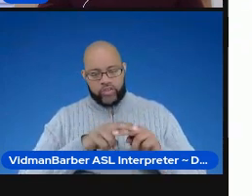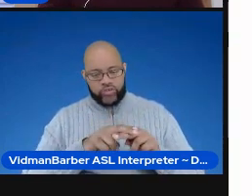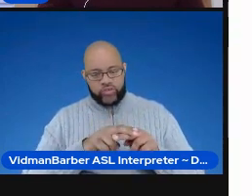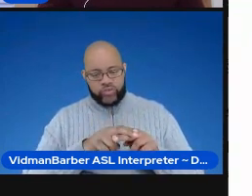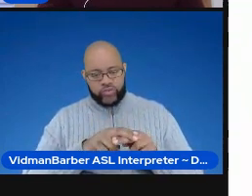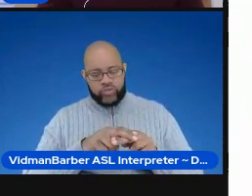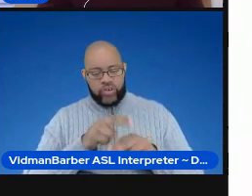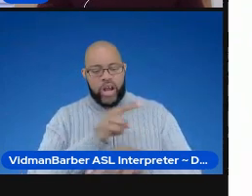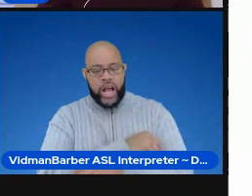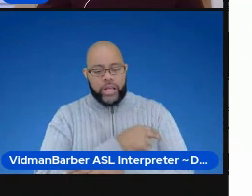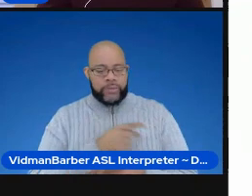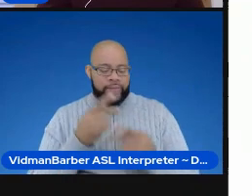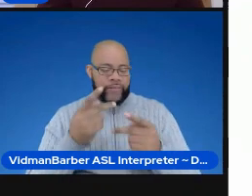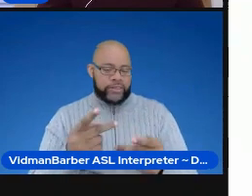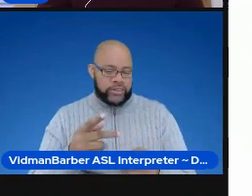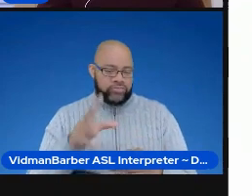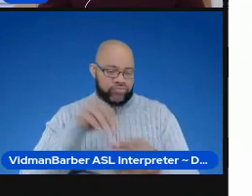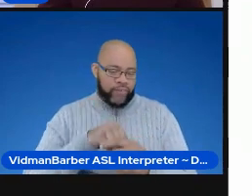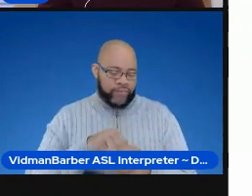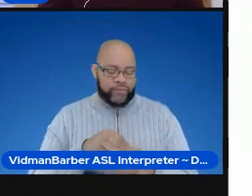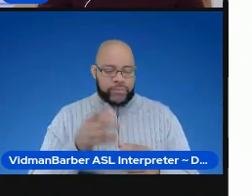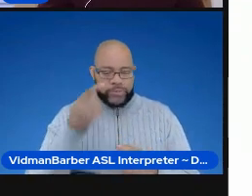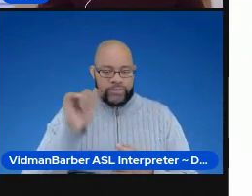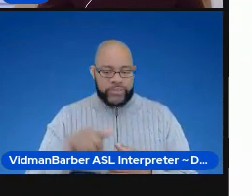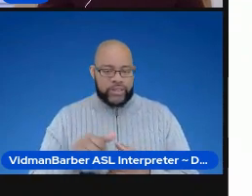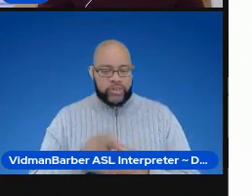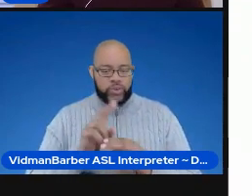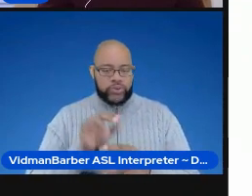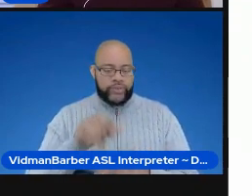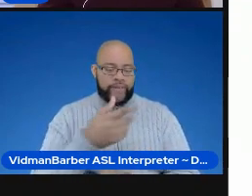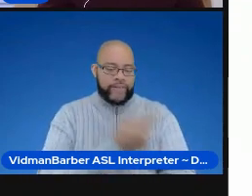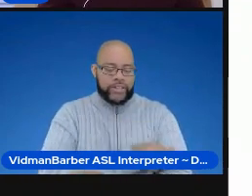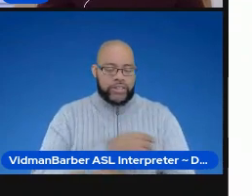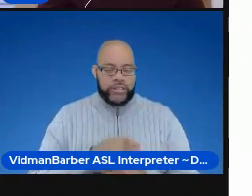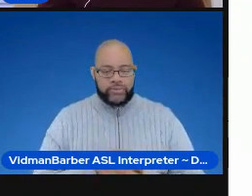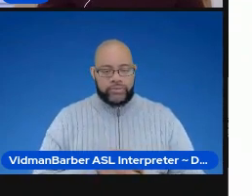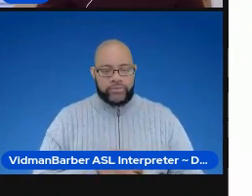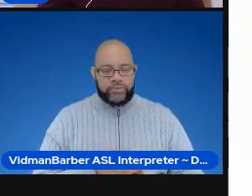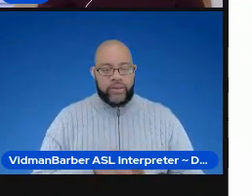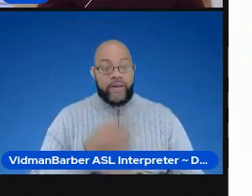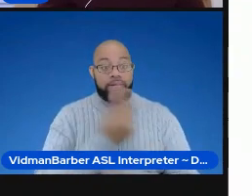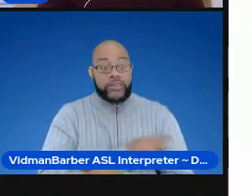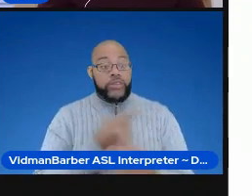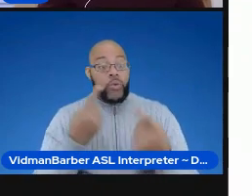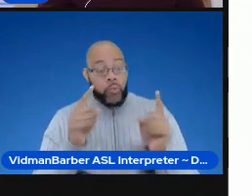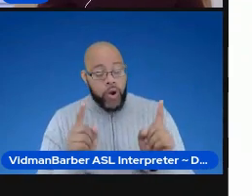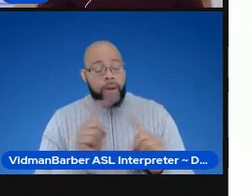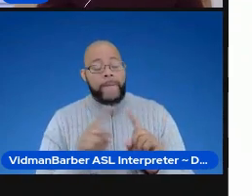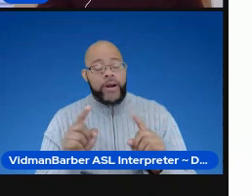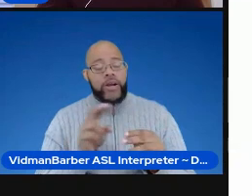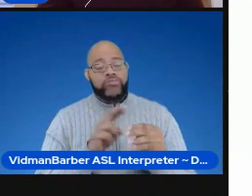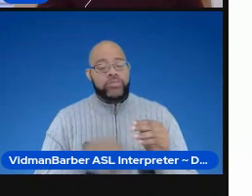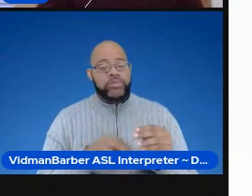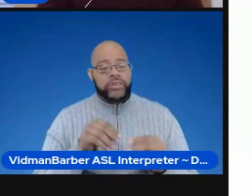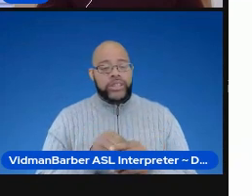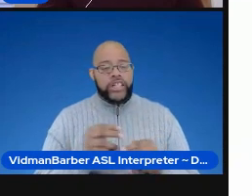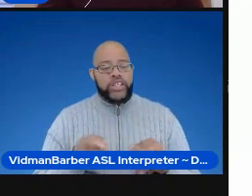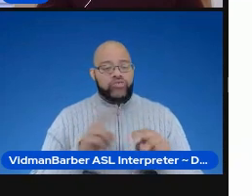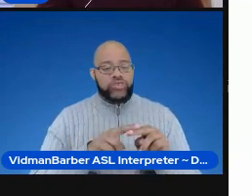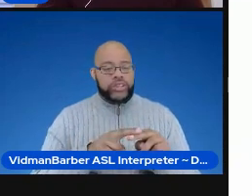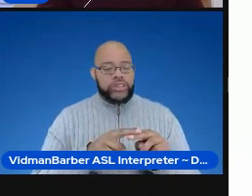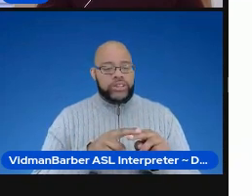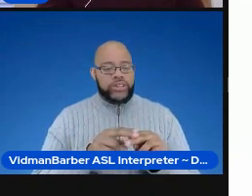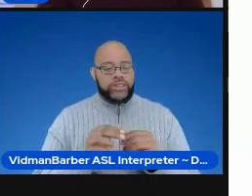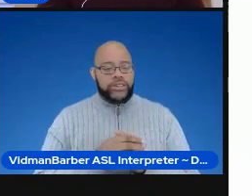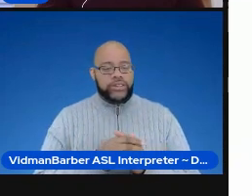UK are resulting from the use of this vaccine. So the vaccine works, but it's resulting in increased rates of fever, which